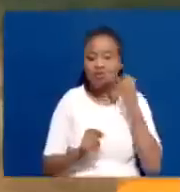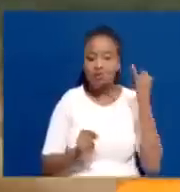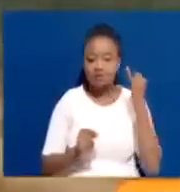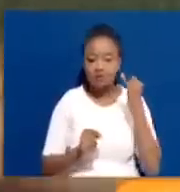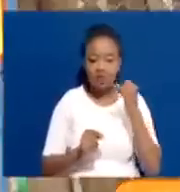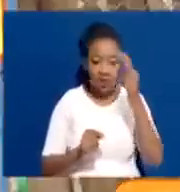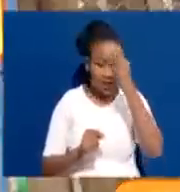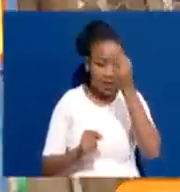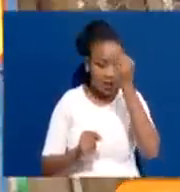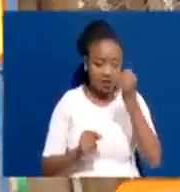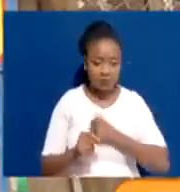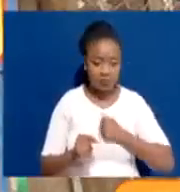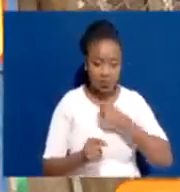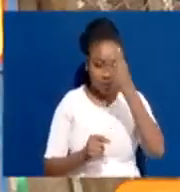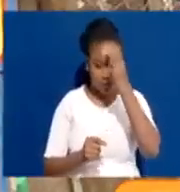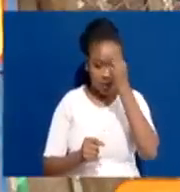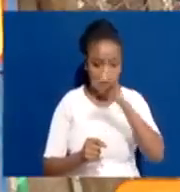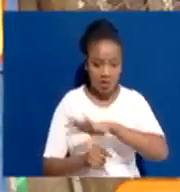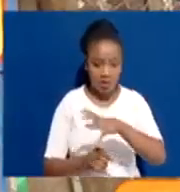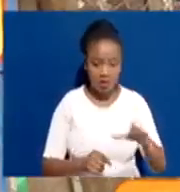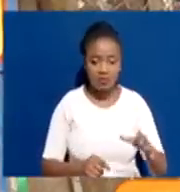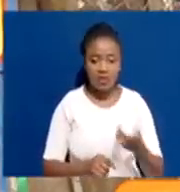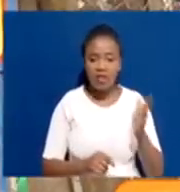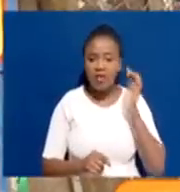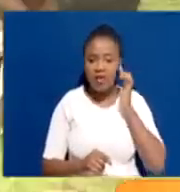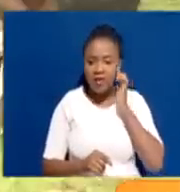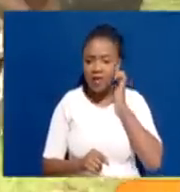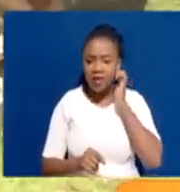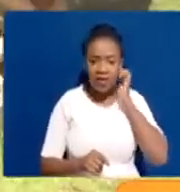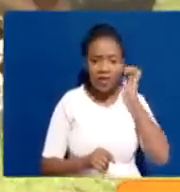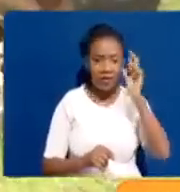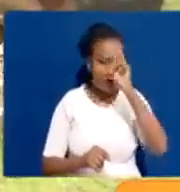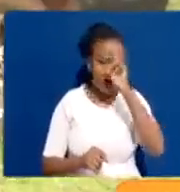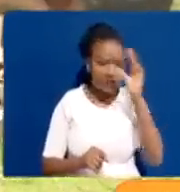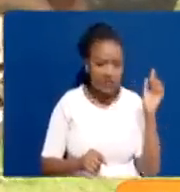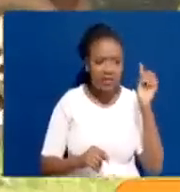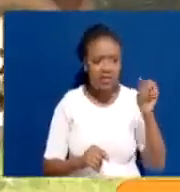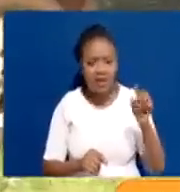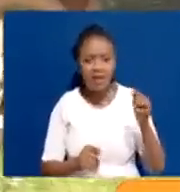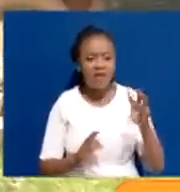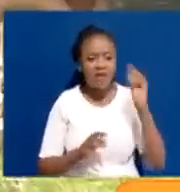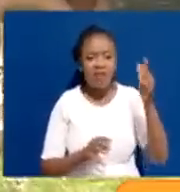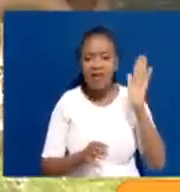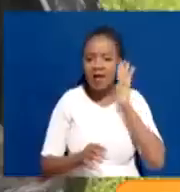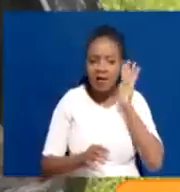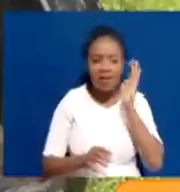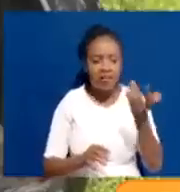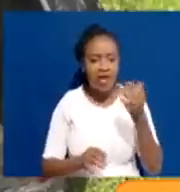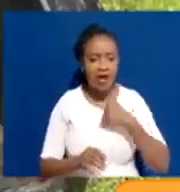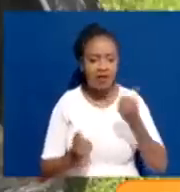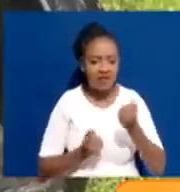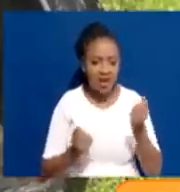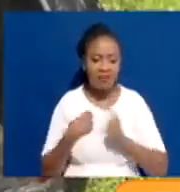police officers from Transmara West Sub-County recovered Tom Osinde's vehicle, which was found dumped